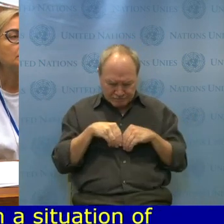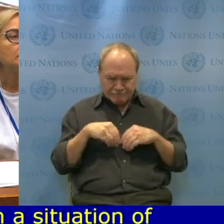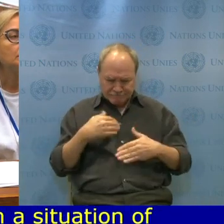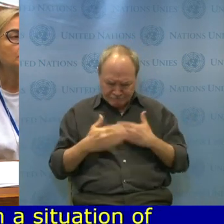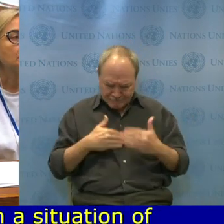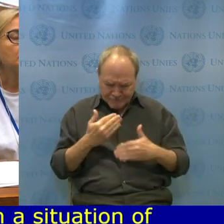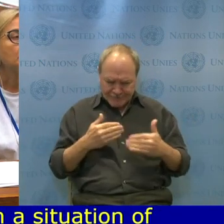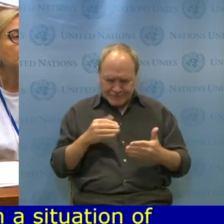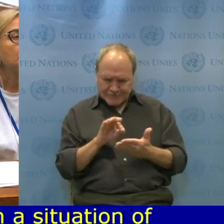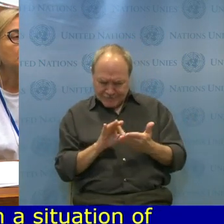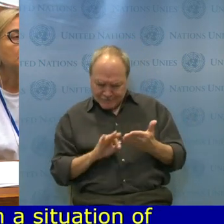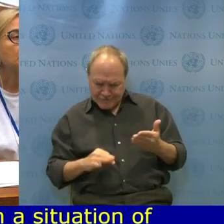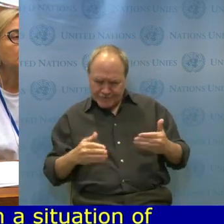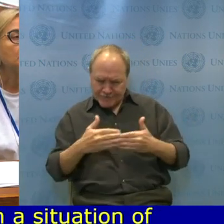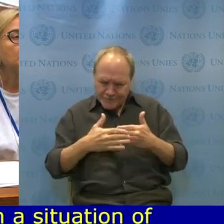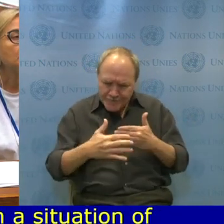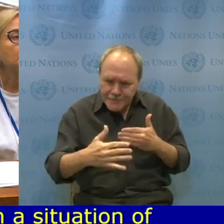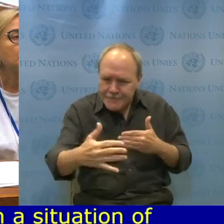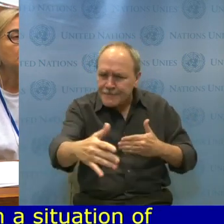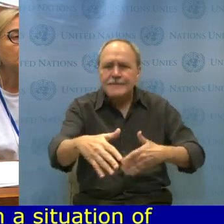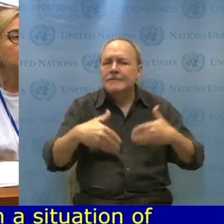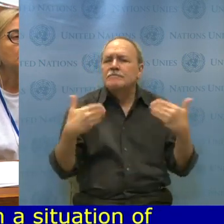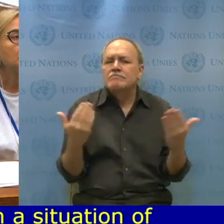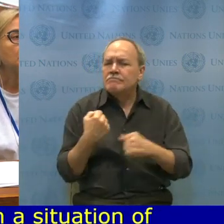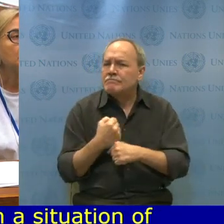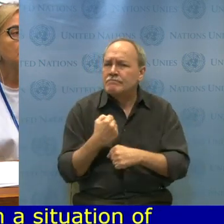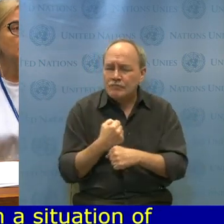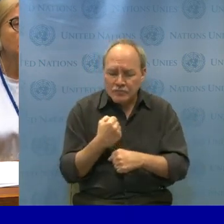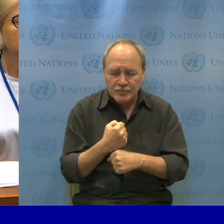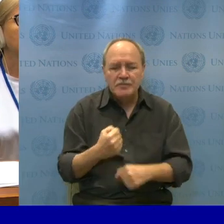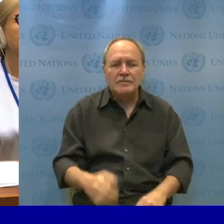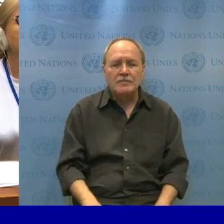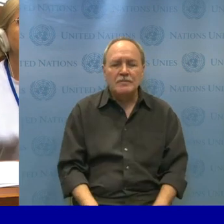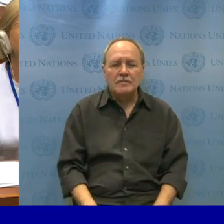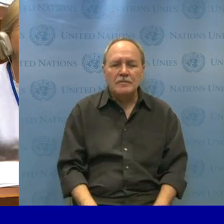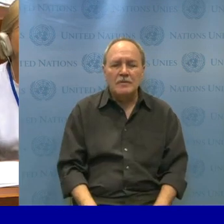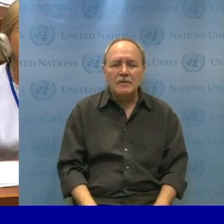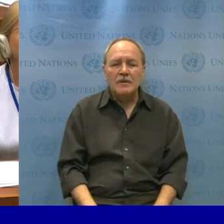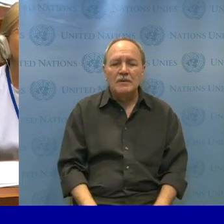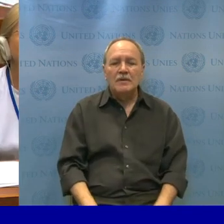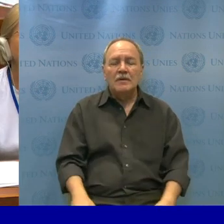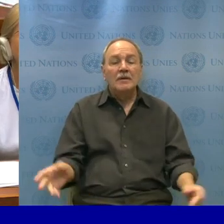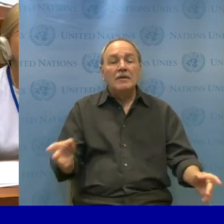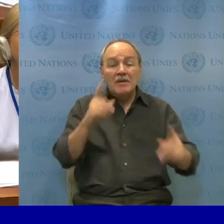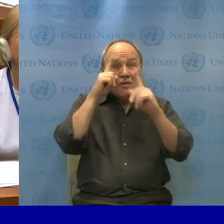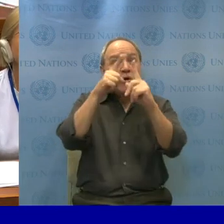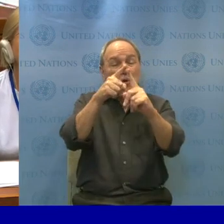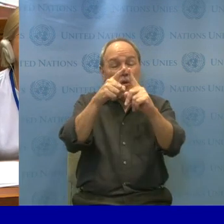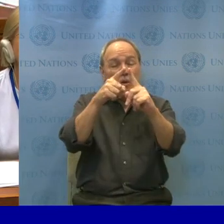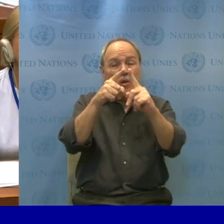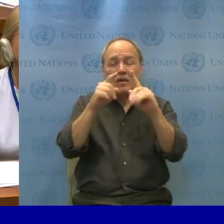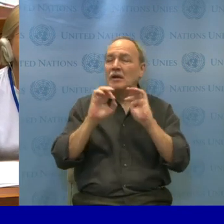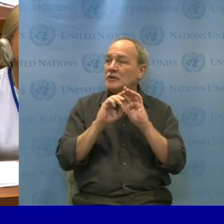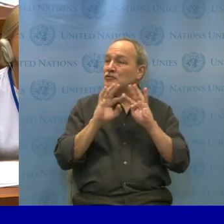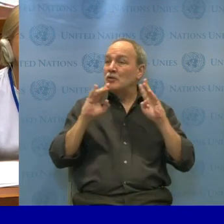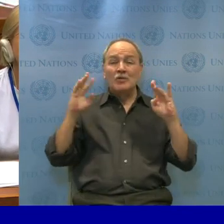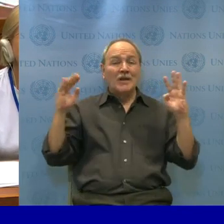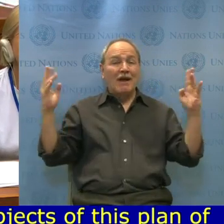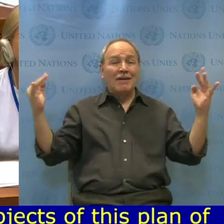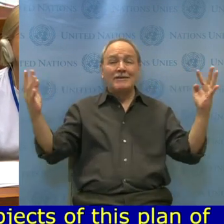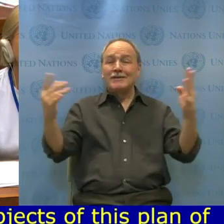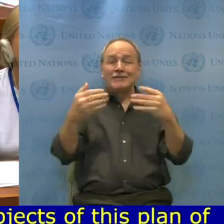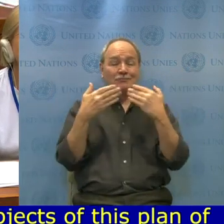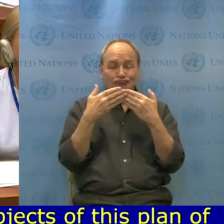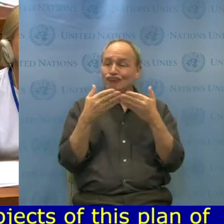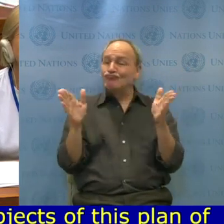all in all areas, which is a prerequisite to create an inclusive society. And so it's along